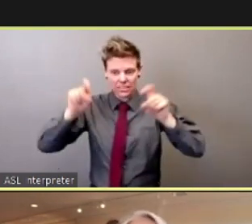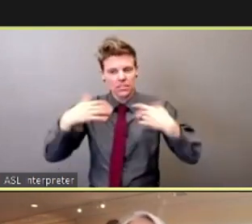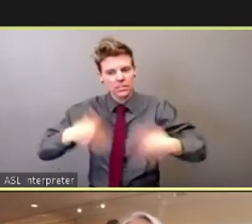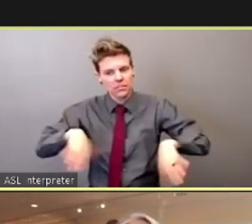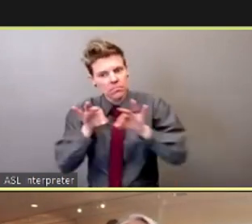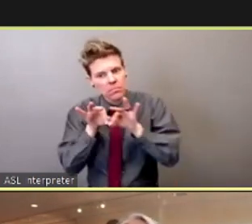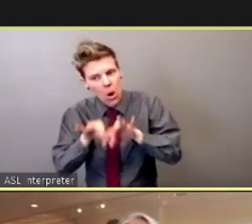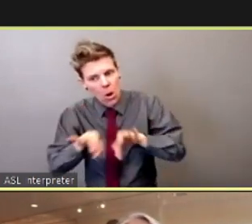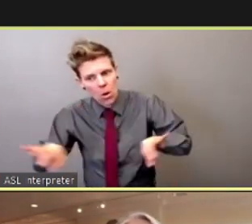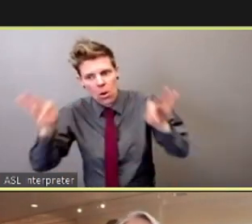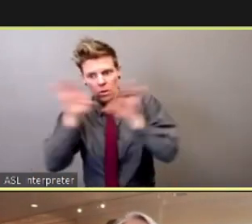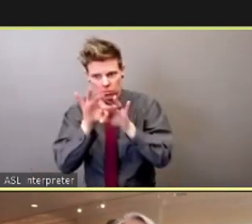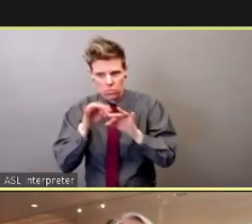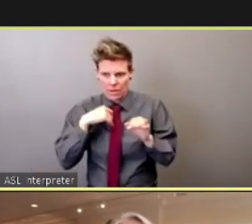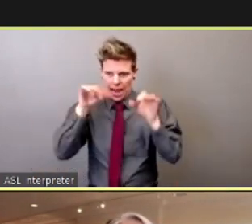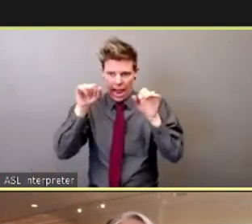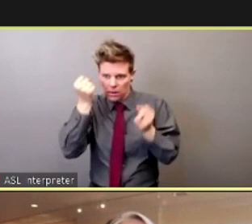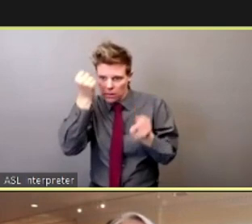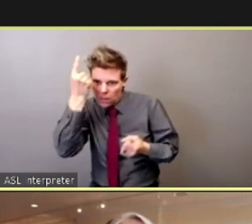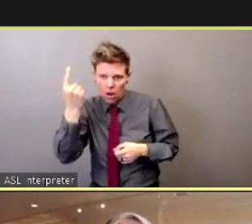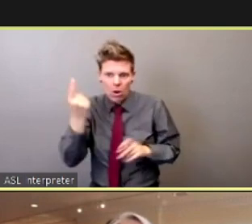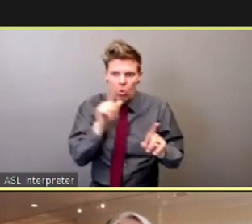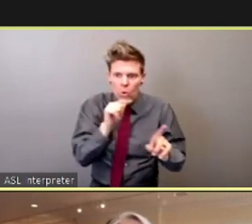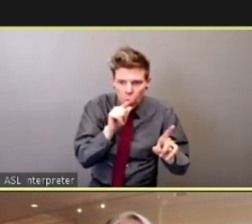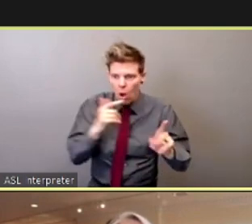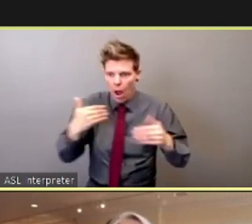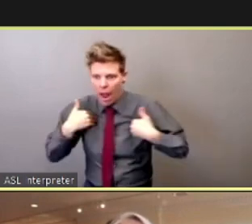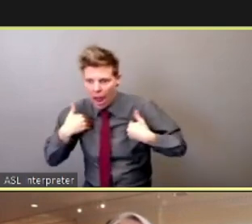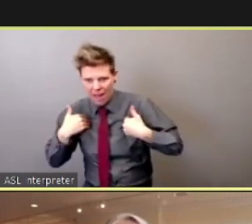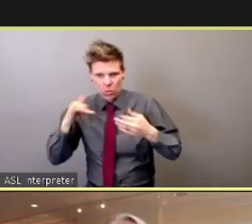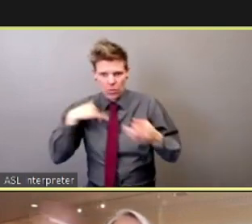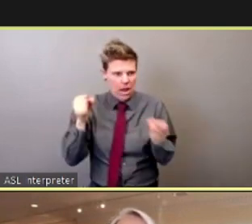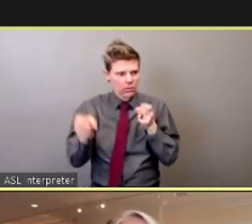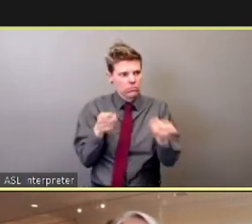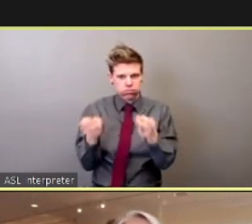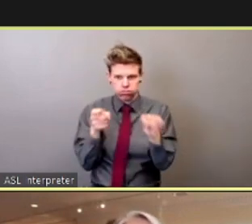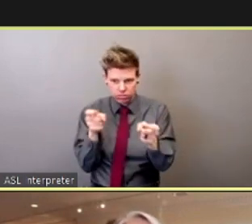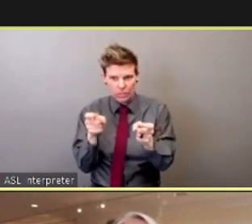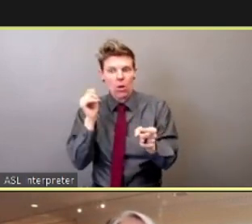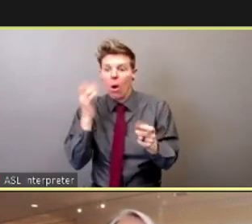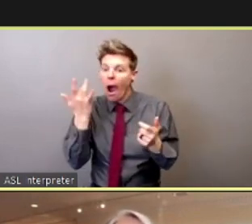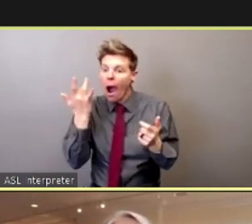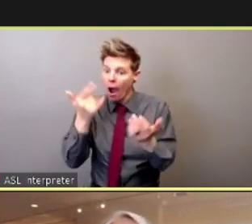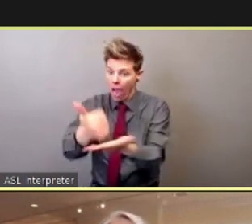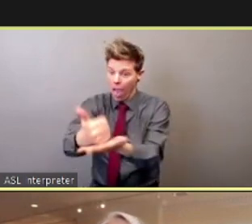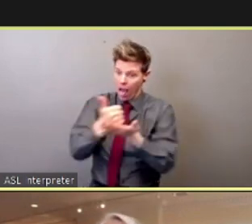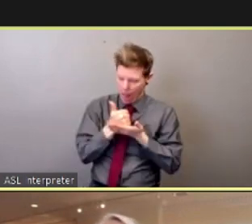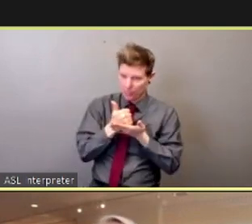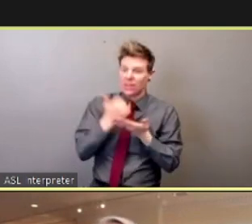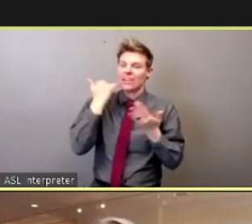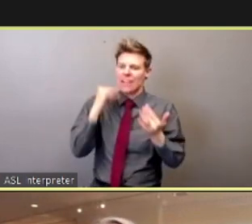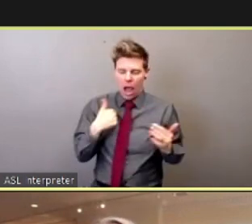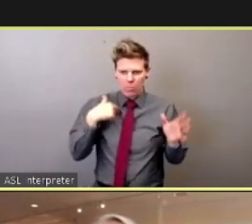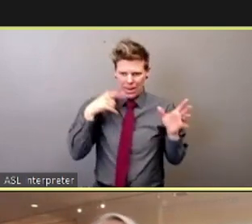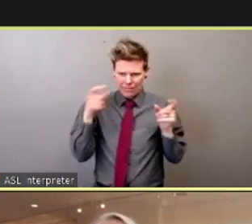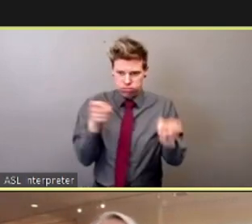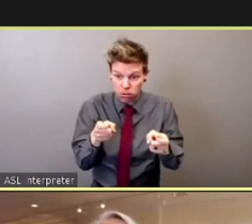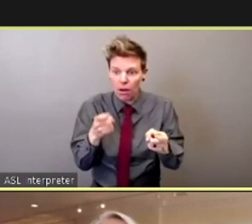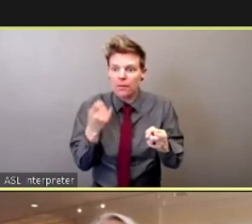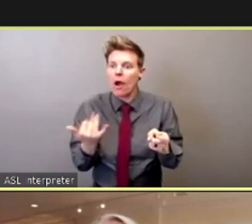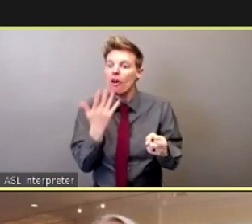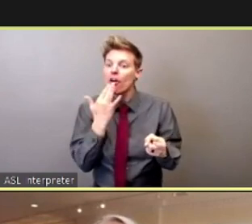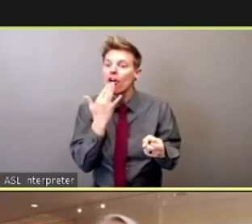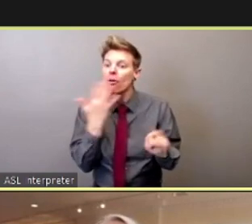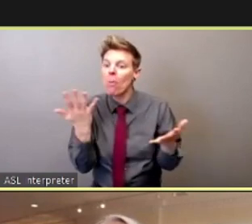green. If we know that there's low penetration of virus in that community, you're in the green, you're in the yellow. So New Mexicans,